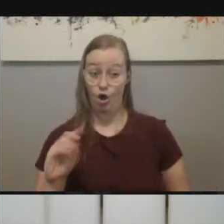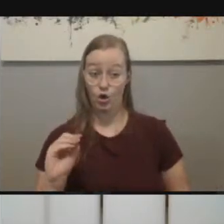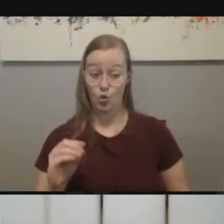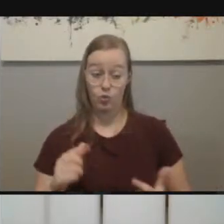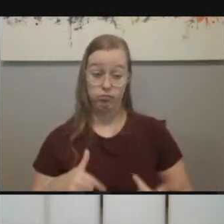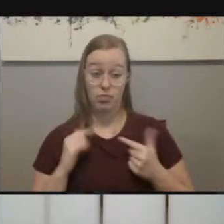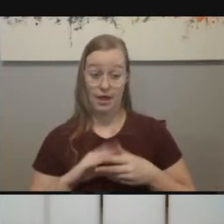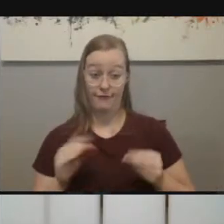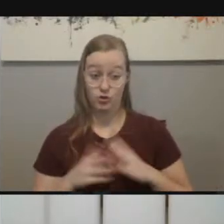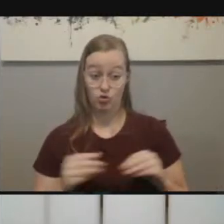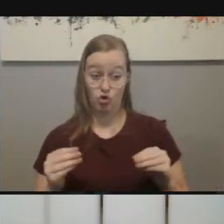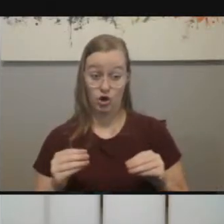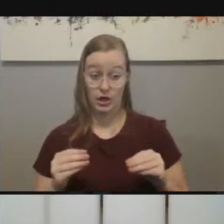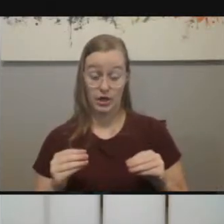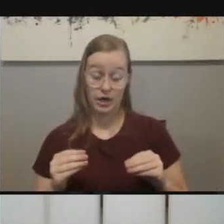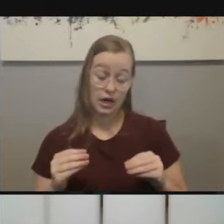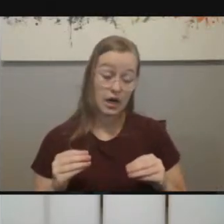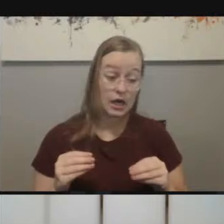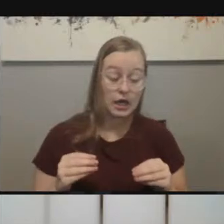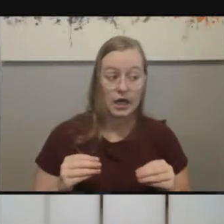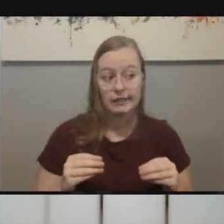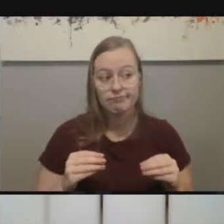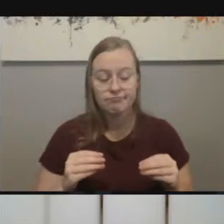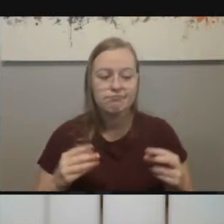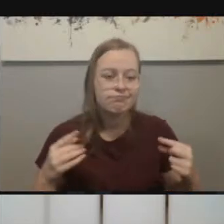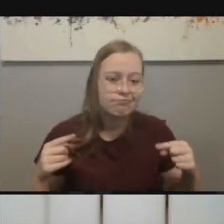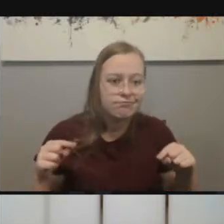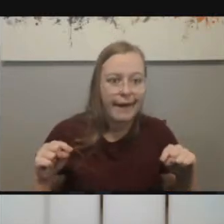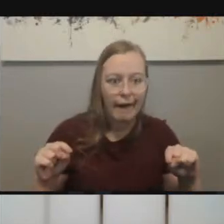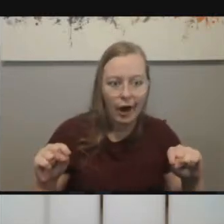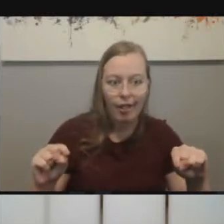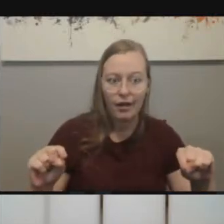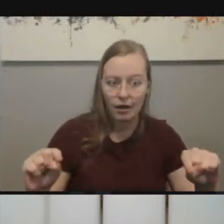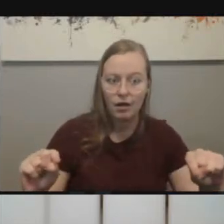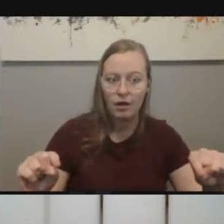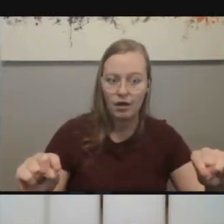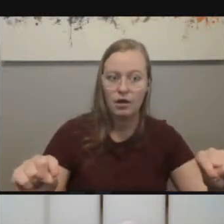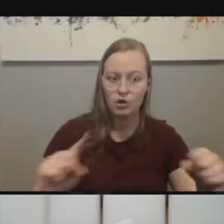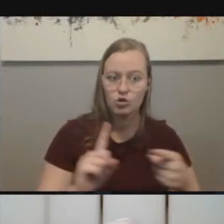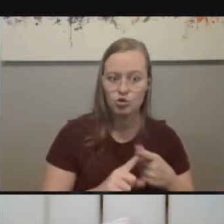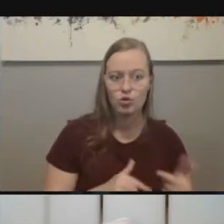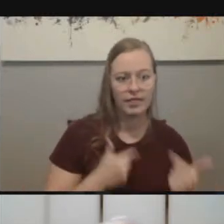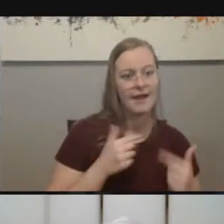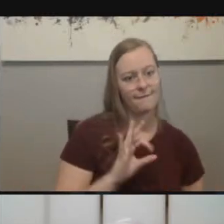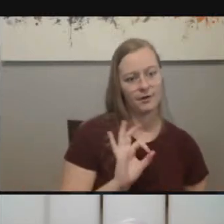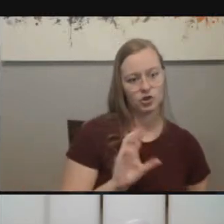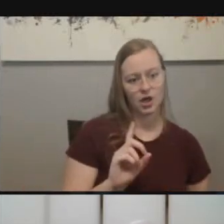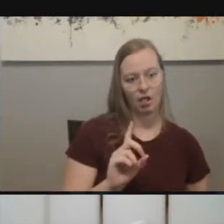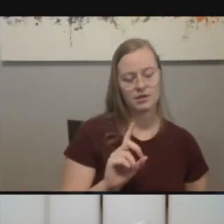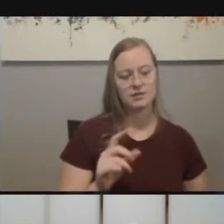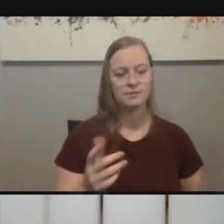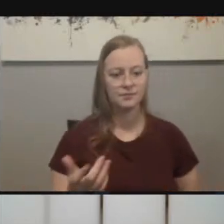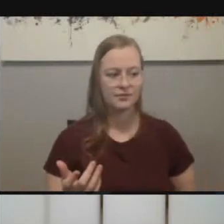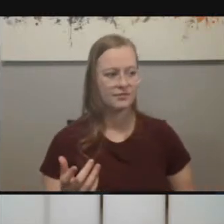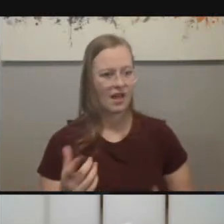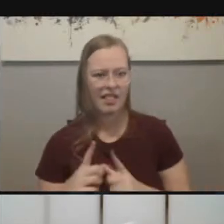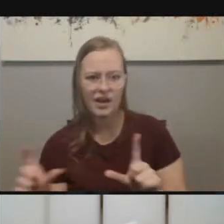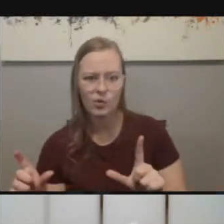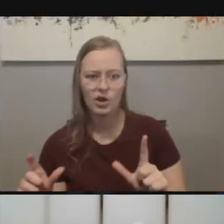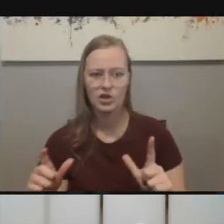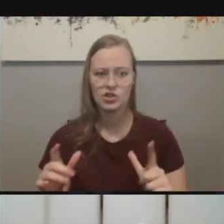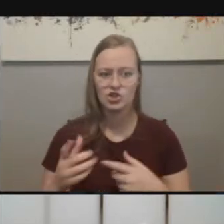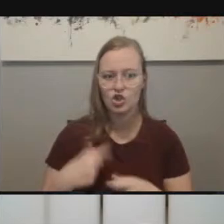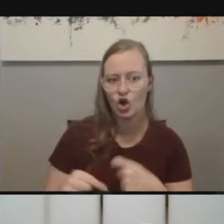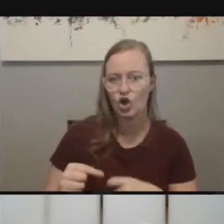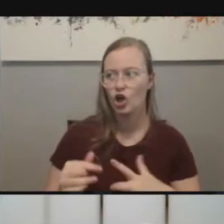of distant parallel to the narrative of the life of Frederick Douglass. The terms, the language, the